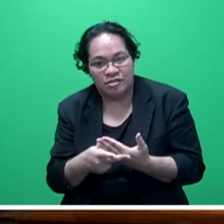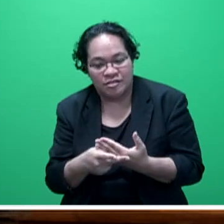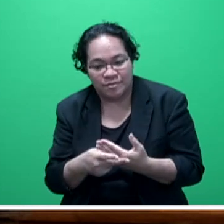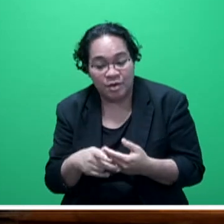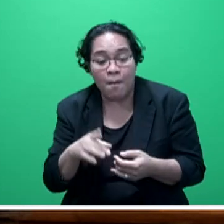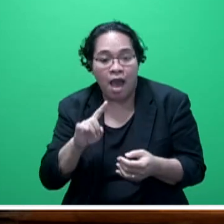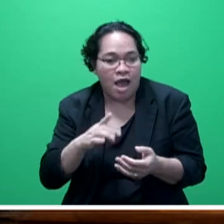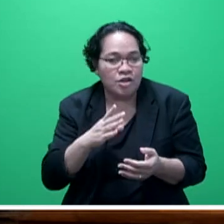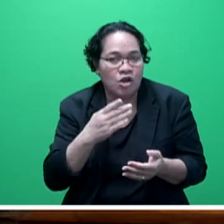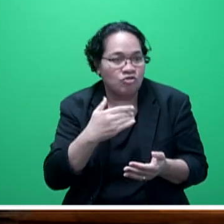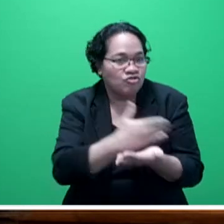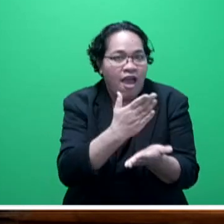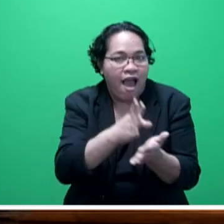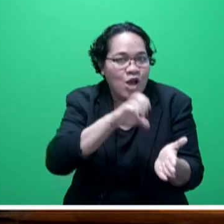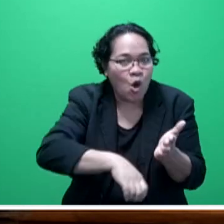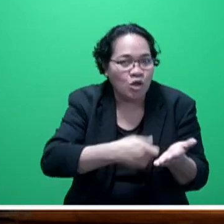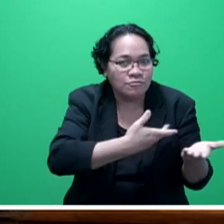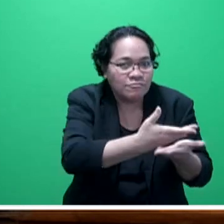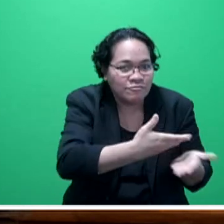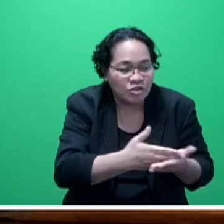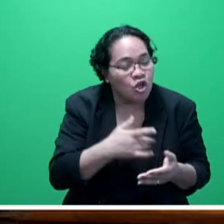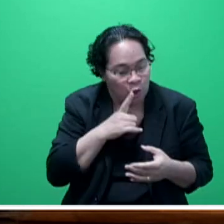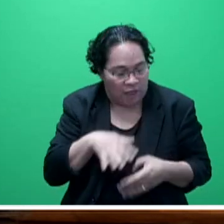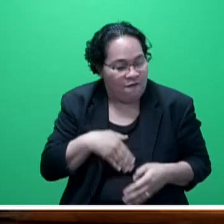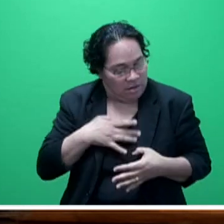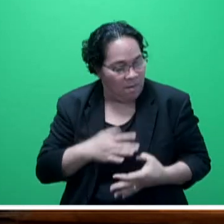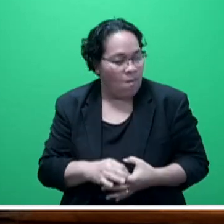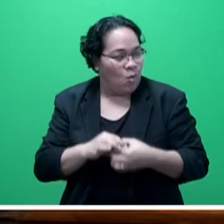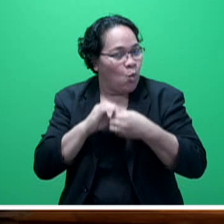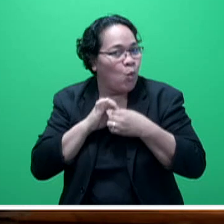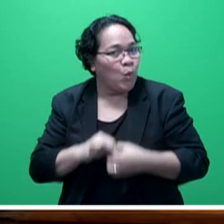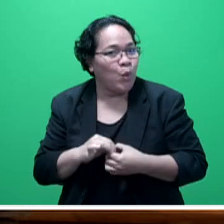cost-sharing basis to instill a sense of ownership